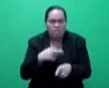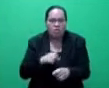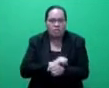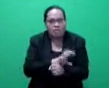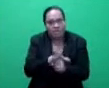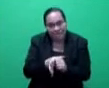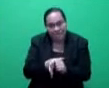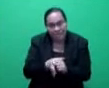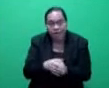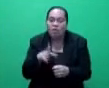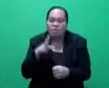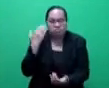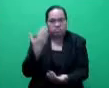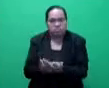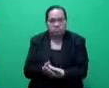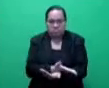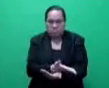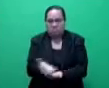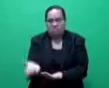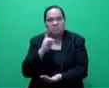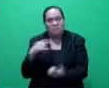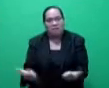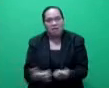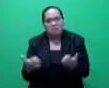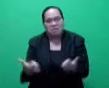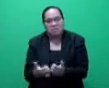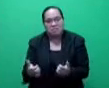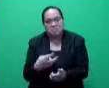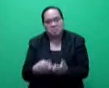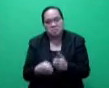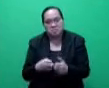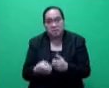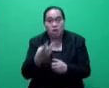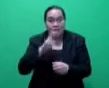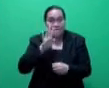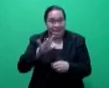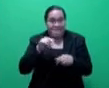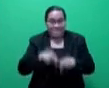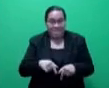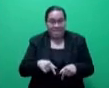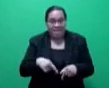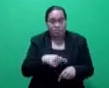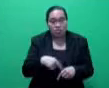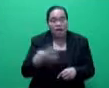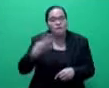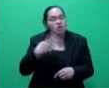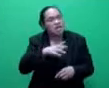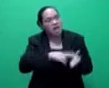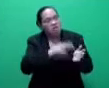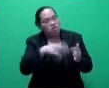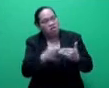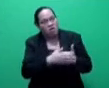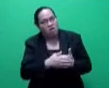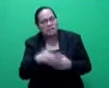COVID-19 is evident throughout our municipalities. 25 businesses in Suva, 14 businesses in Nosori,